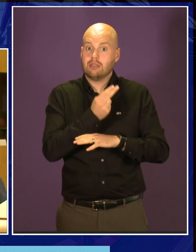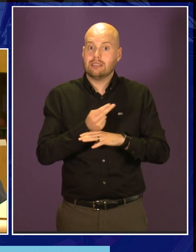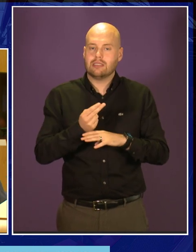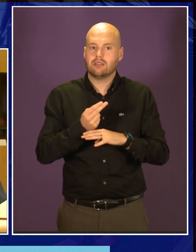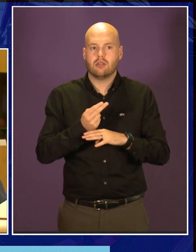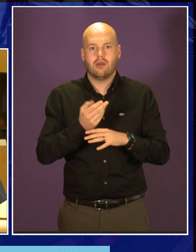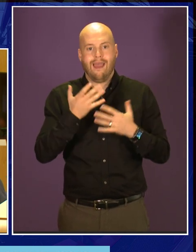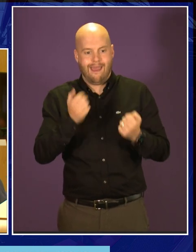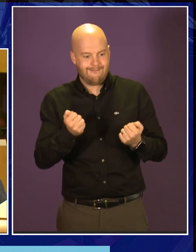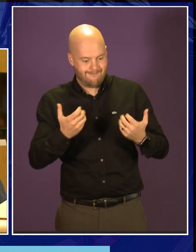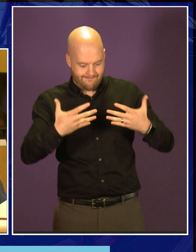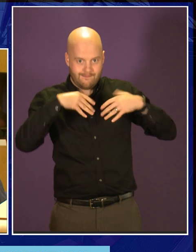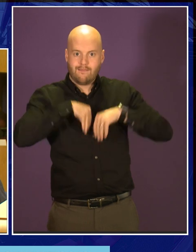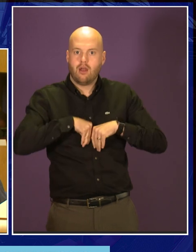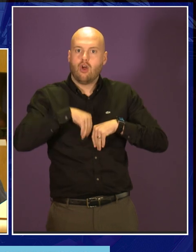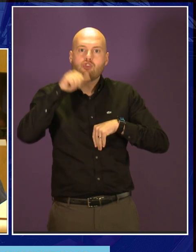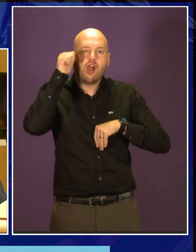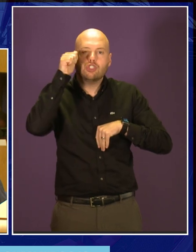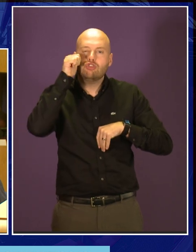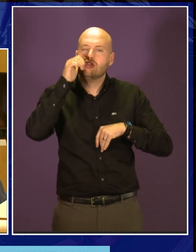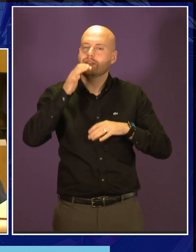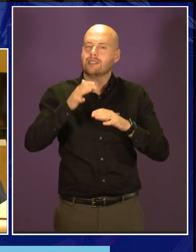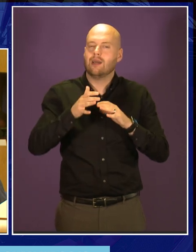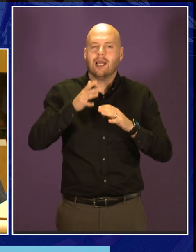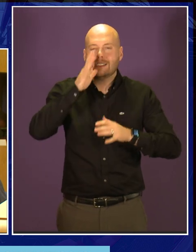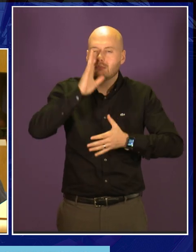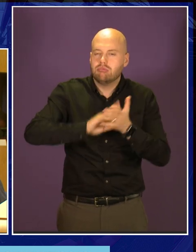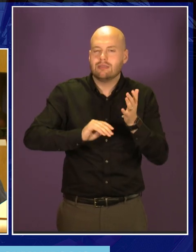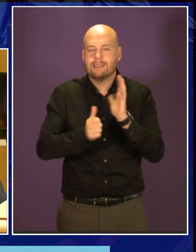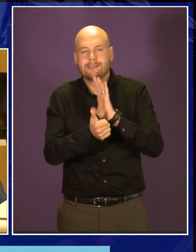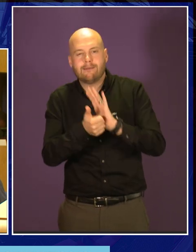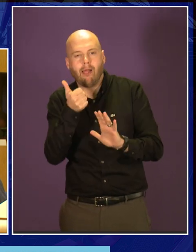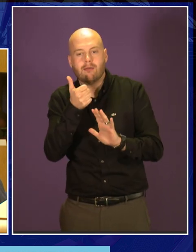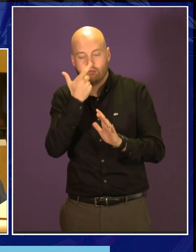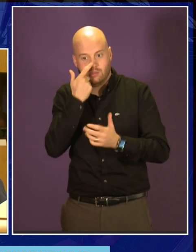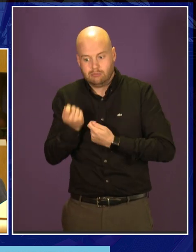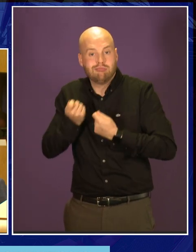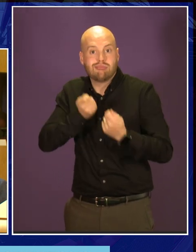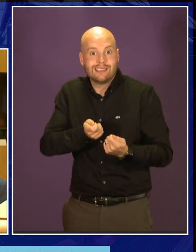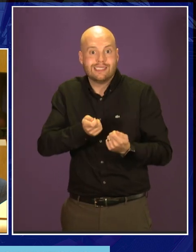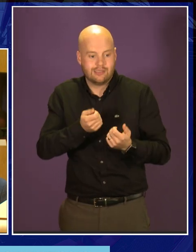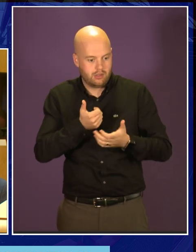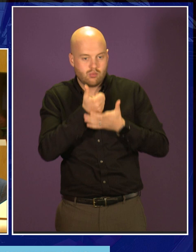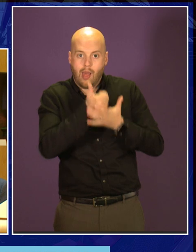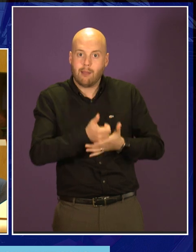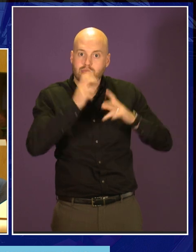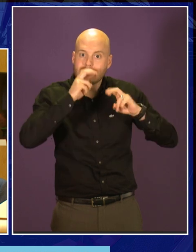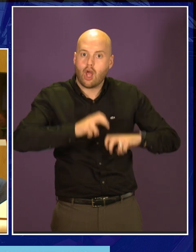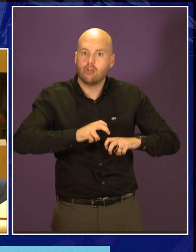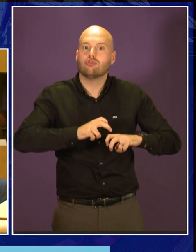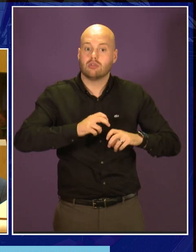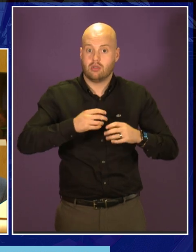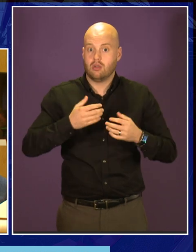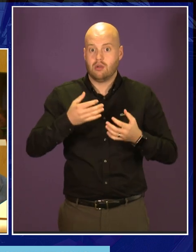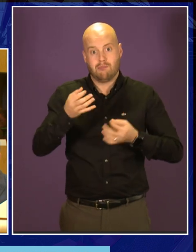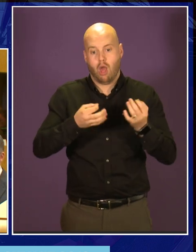and embodied knowledge that an artist brings into well-being research, into health provision, and into policy